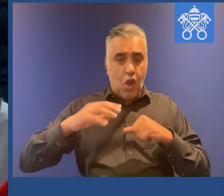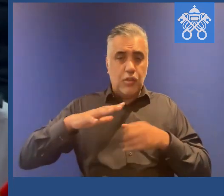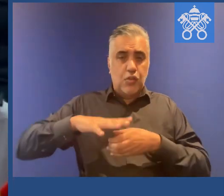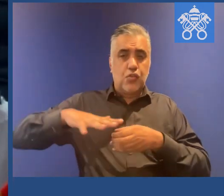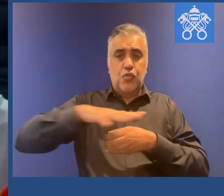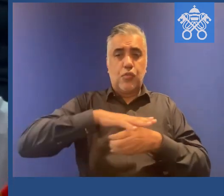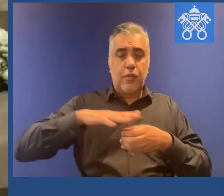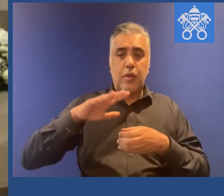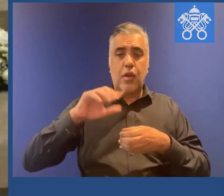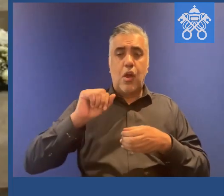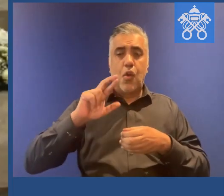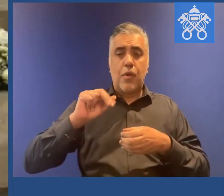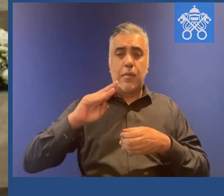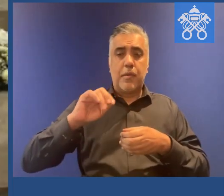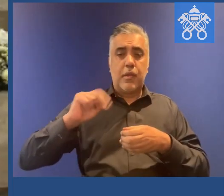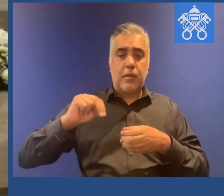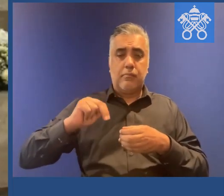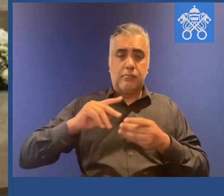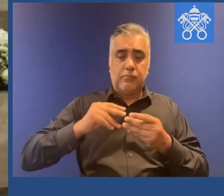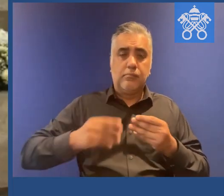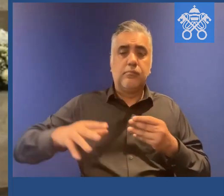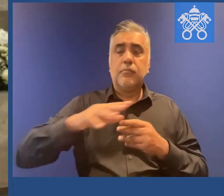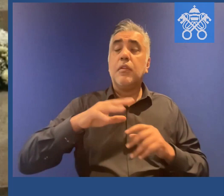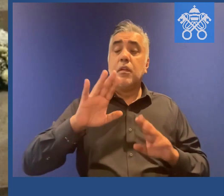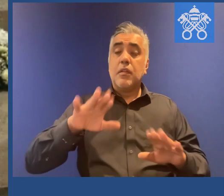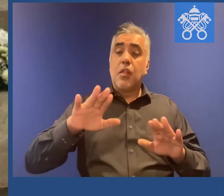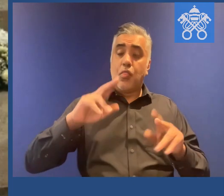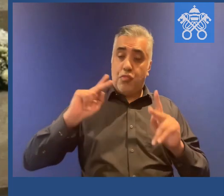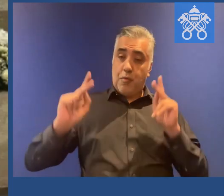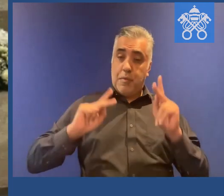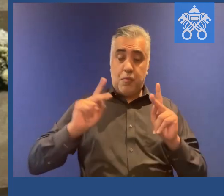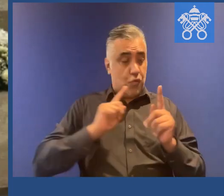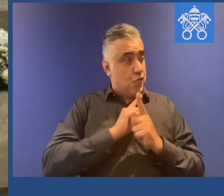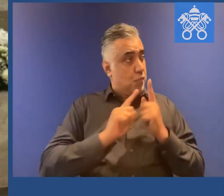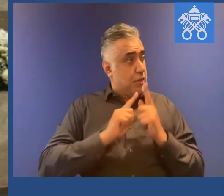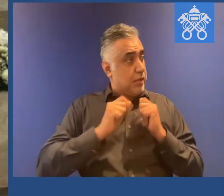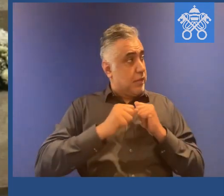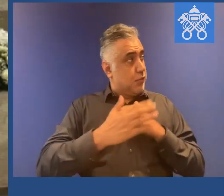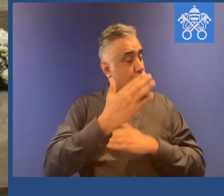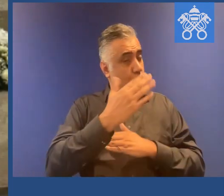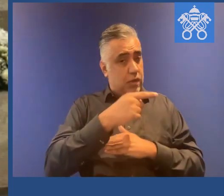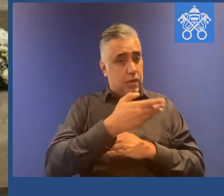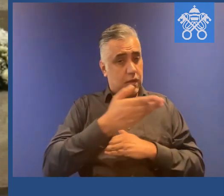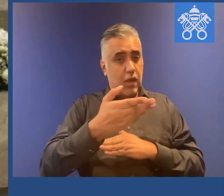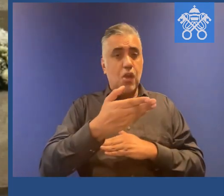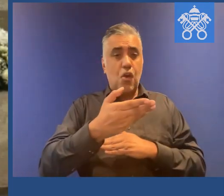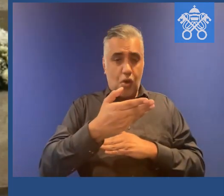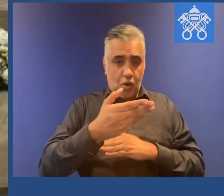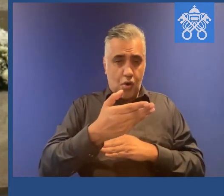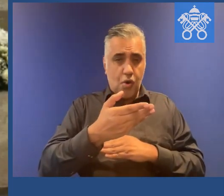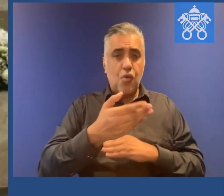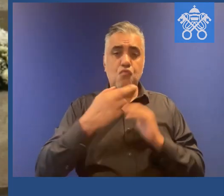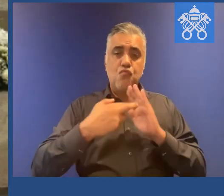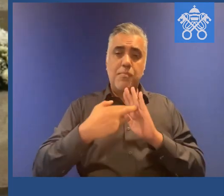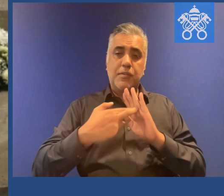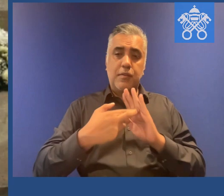the Arabian Gulf. The people you are meeting this morning are